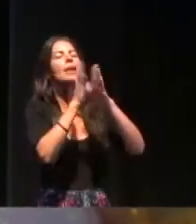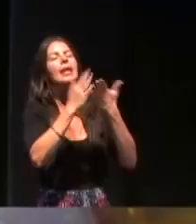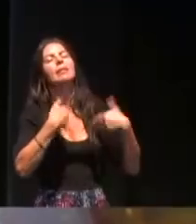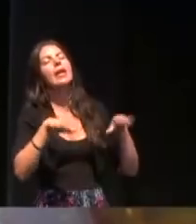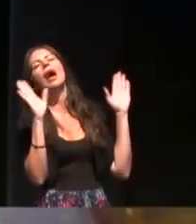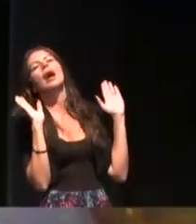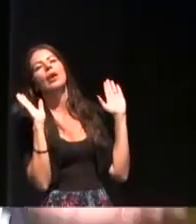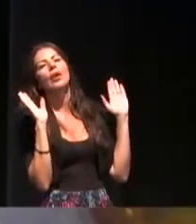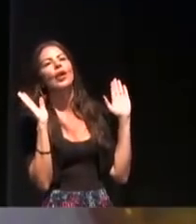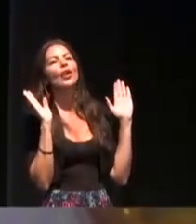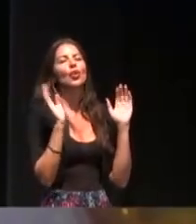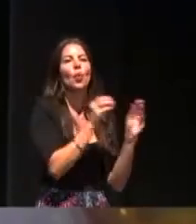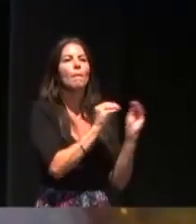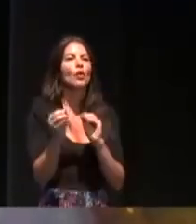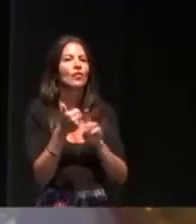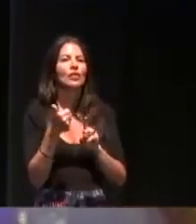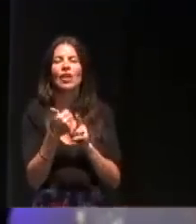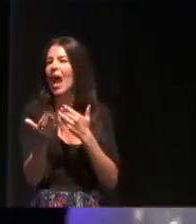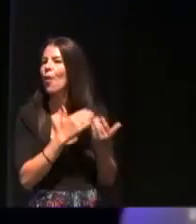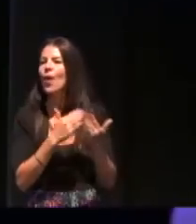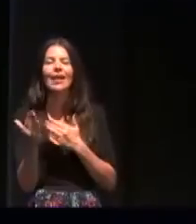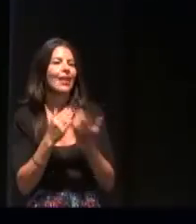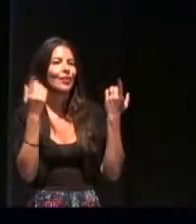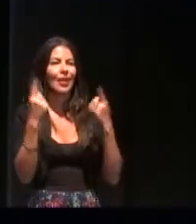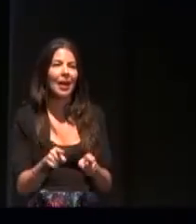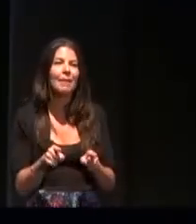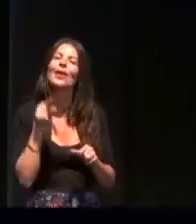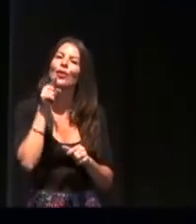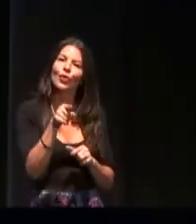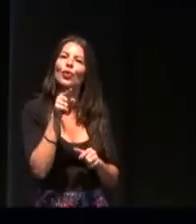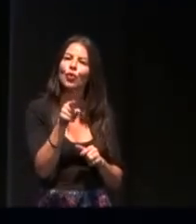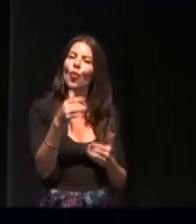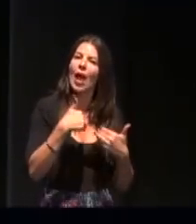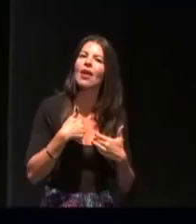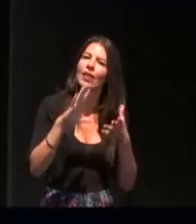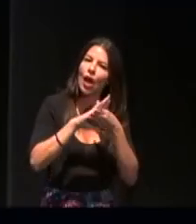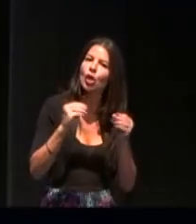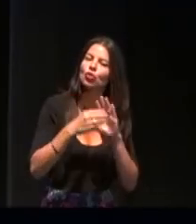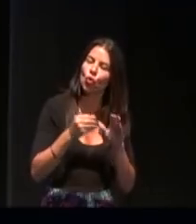your moment of exhaustion you got out of the way. However it happened, you've got a testimony.